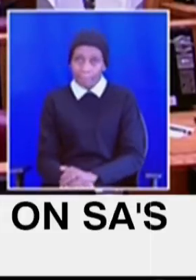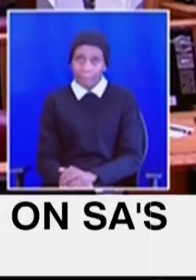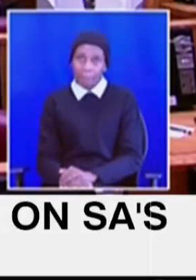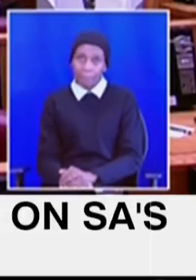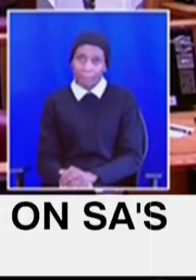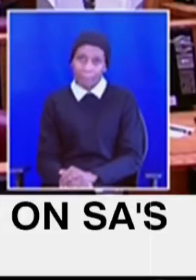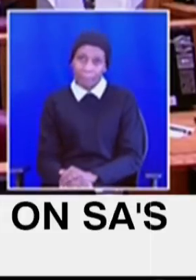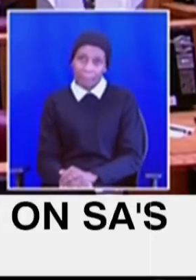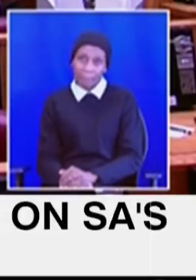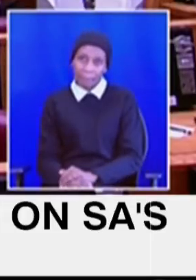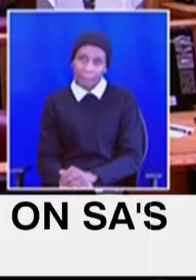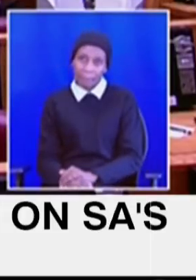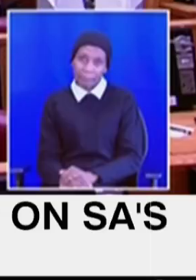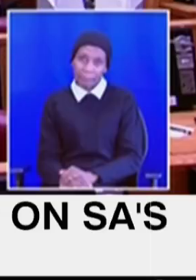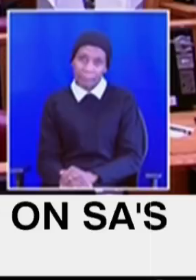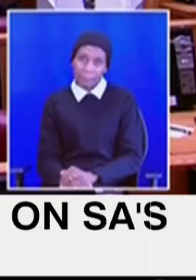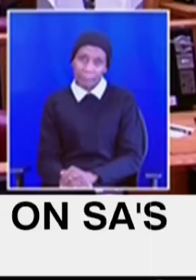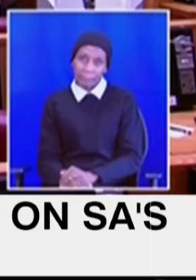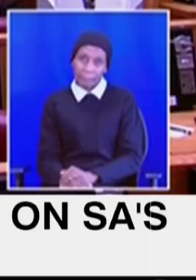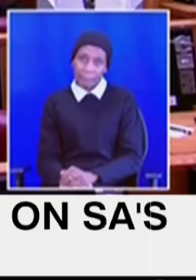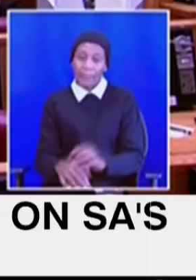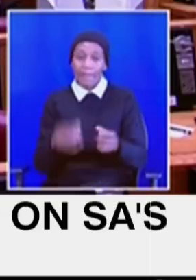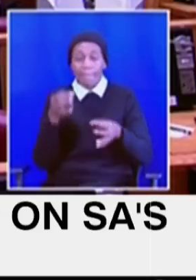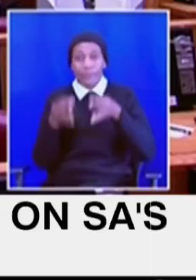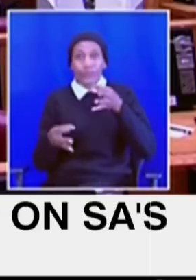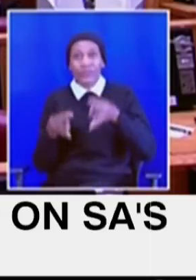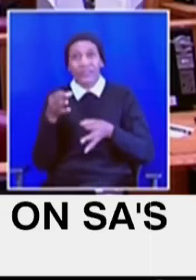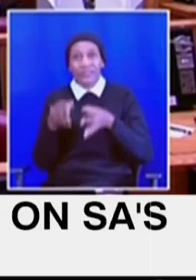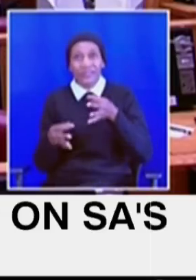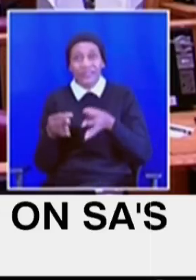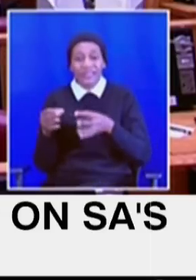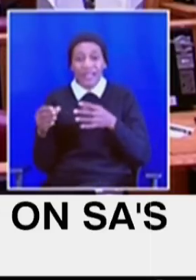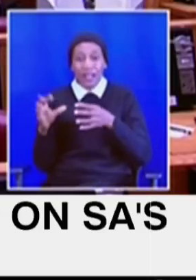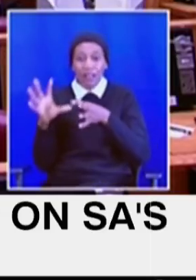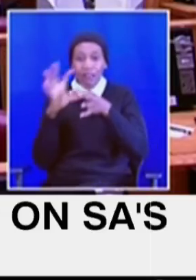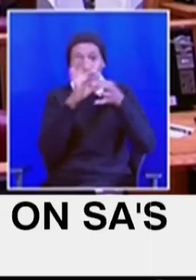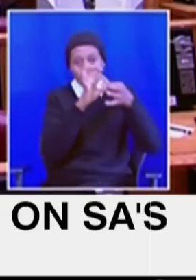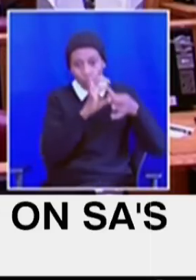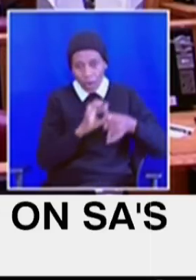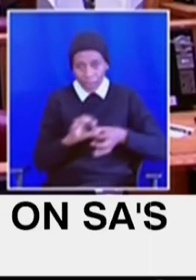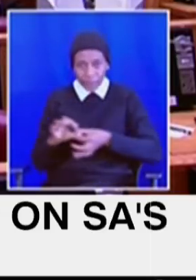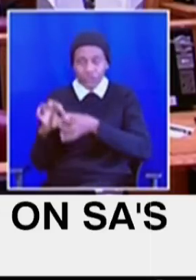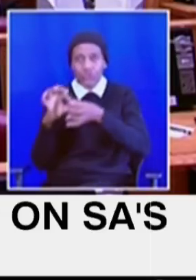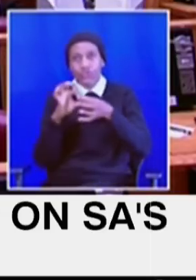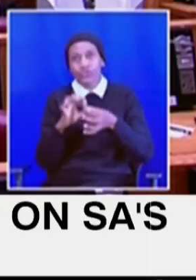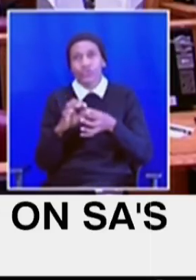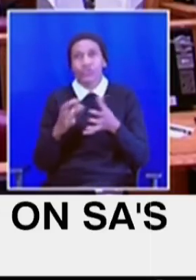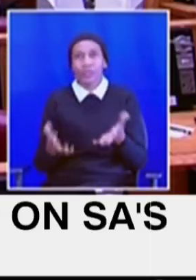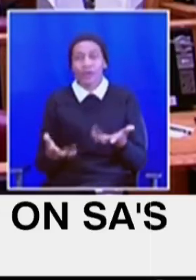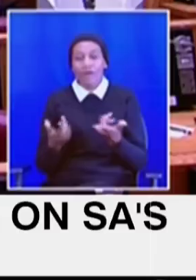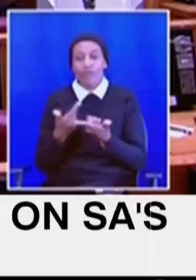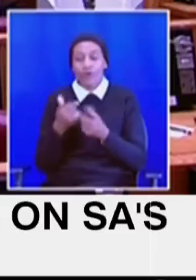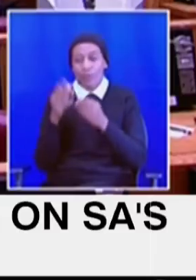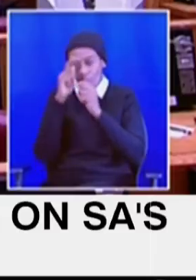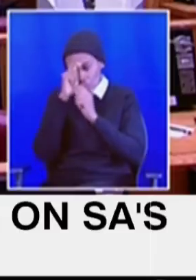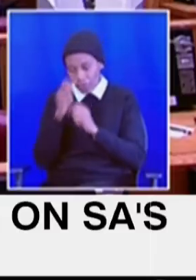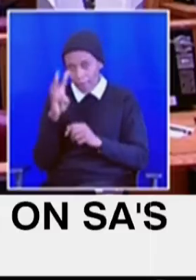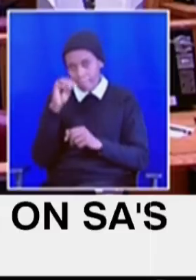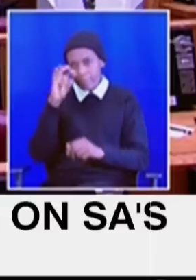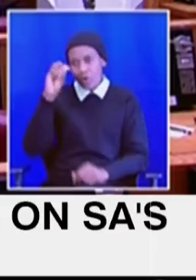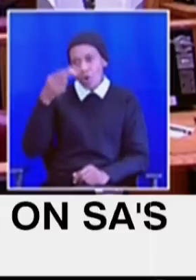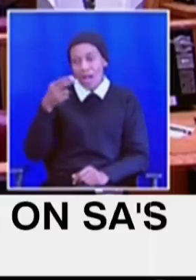This question is on political coalitions. This question is from Honorable